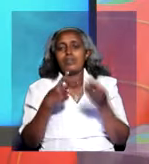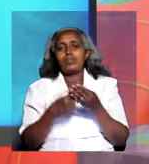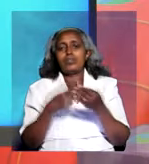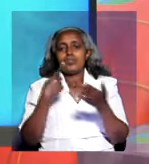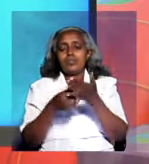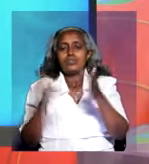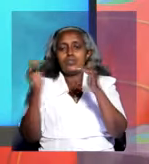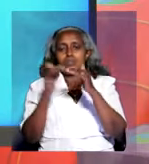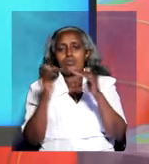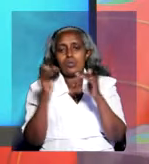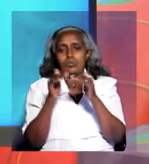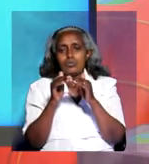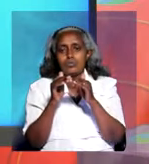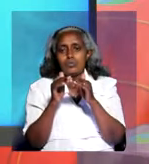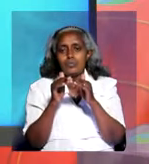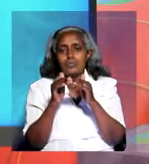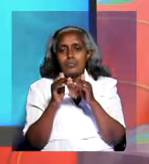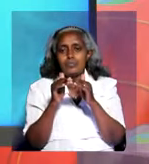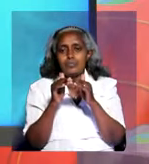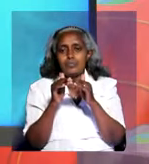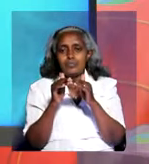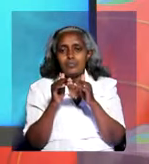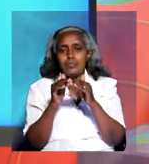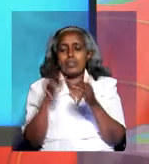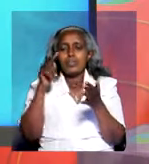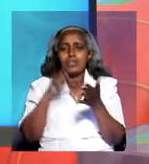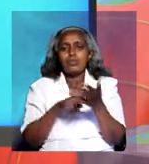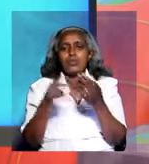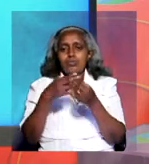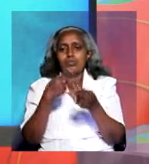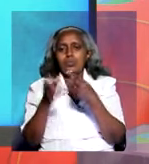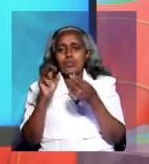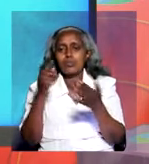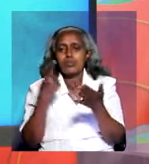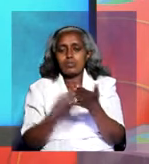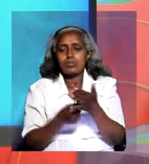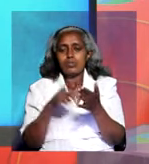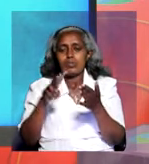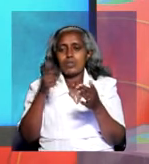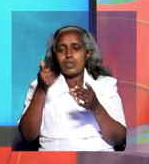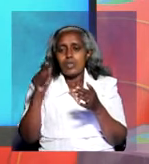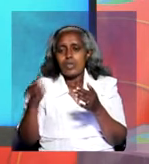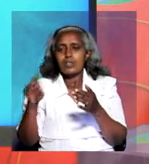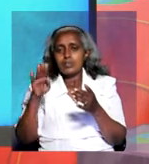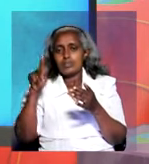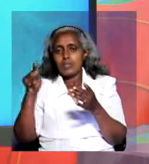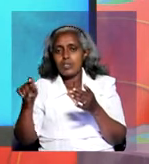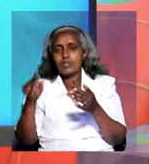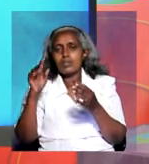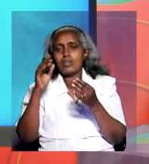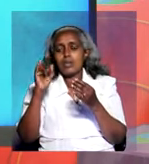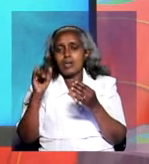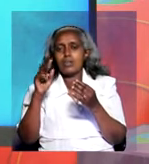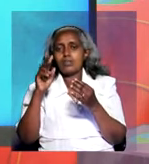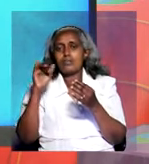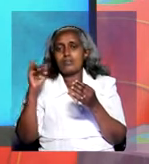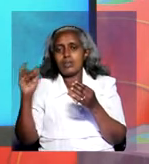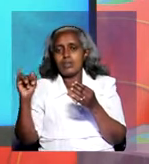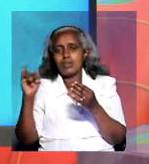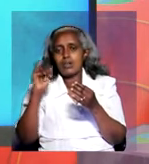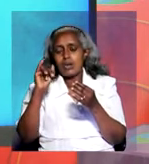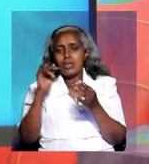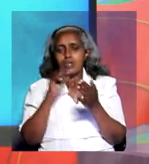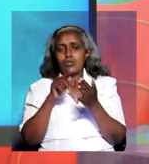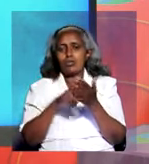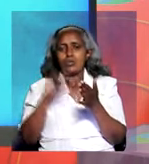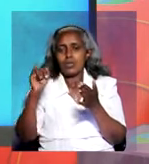Therefore, this is equal to the dot product of these two is AX BX times I dot I. I dot I